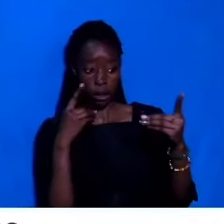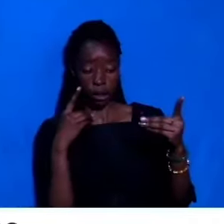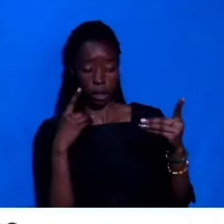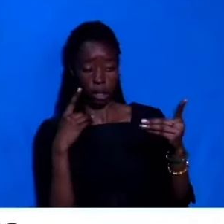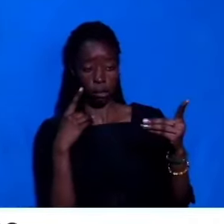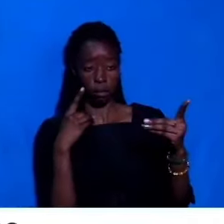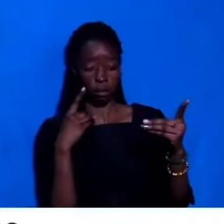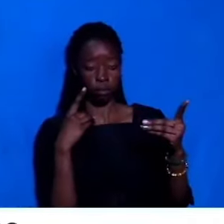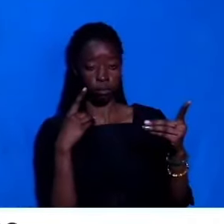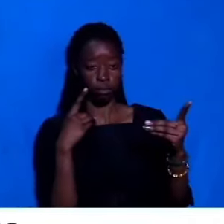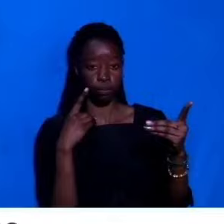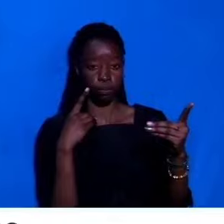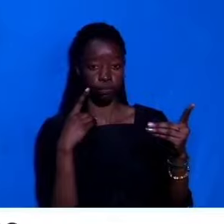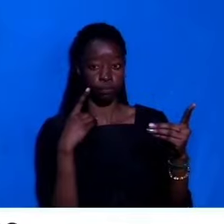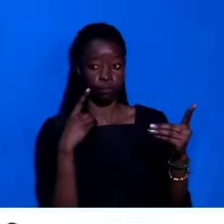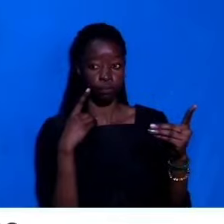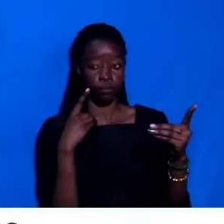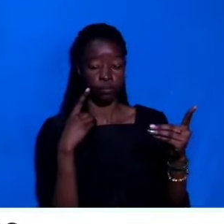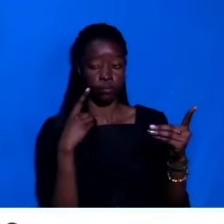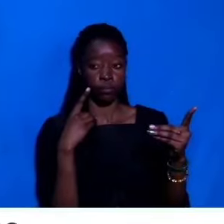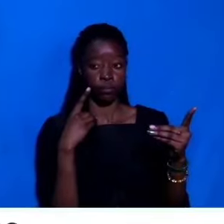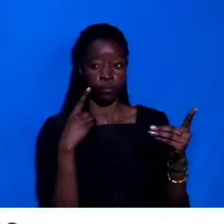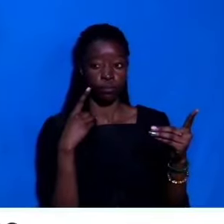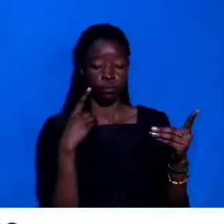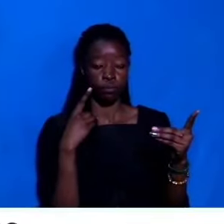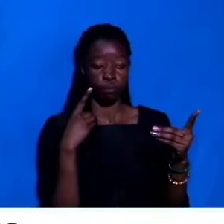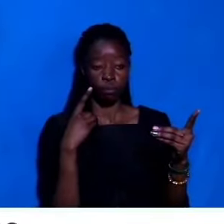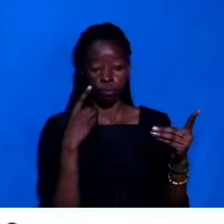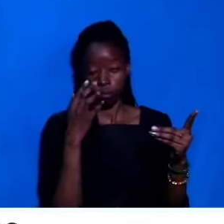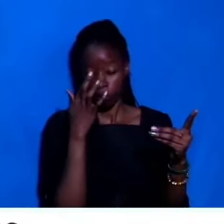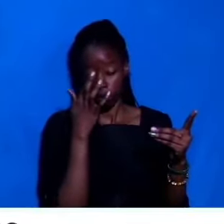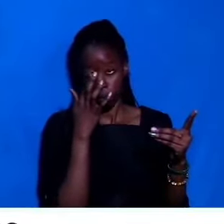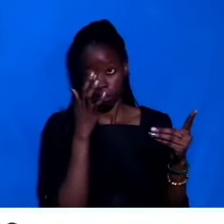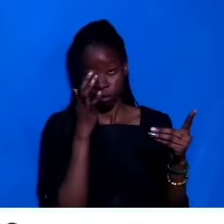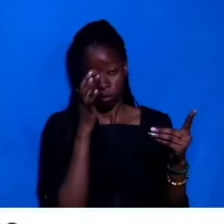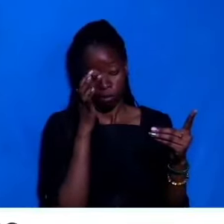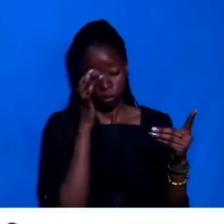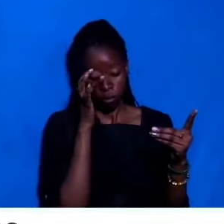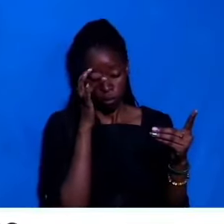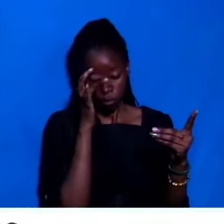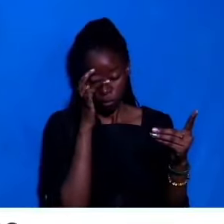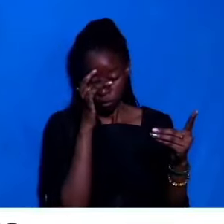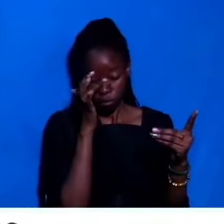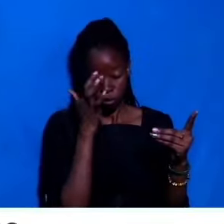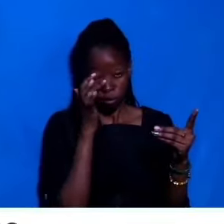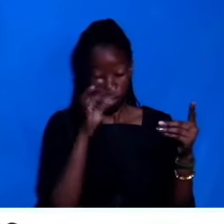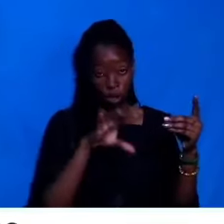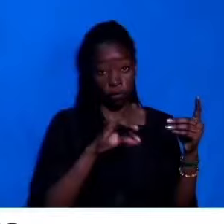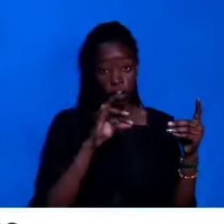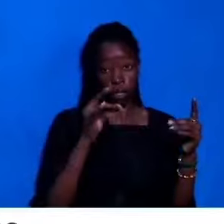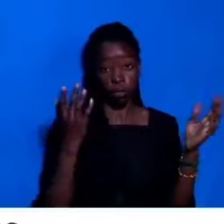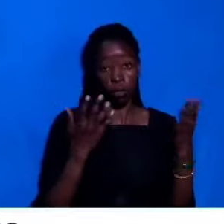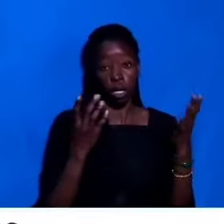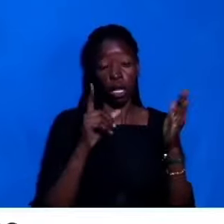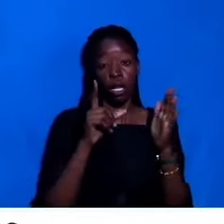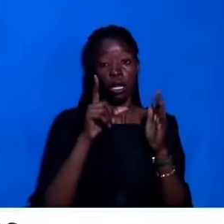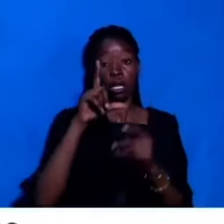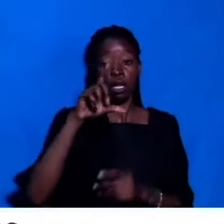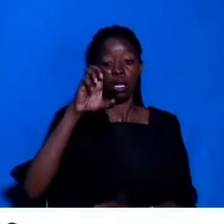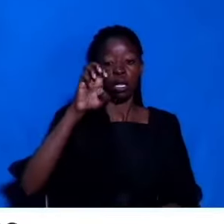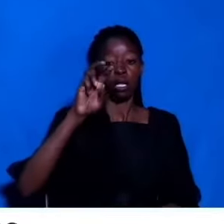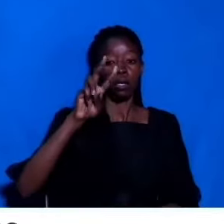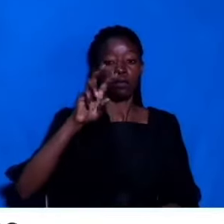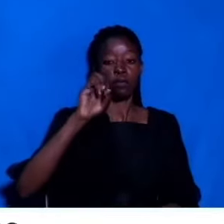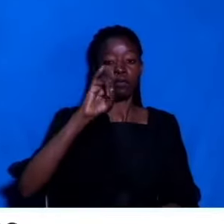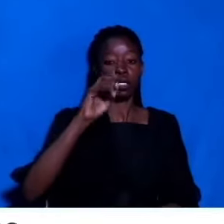it was required of lepers, according to the Levitical law. You can find that in Leviticus chapter 13 and 14. They called out